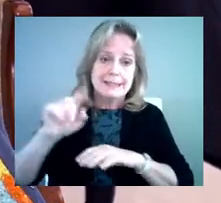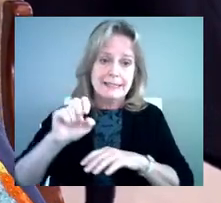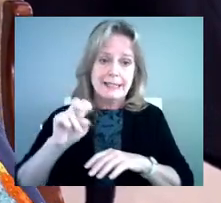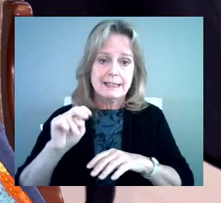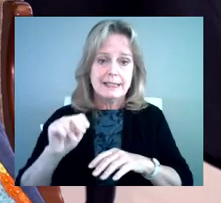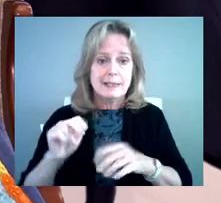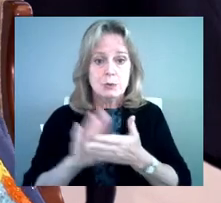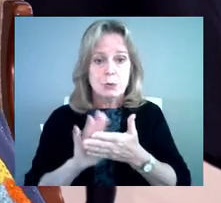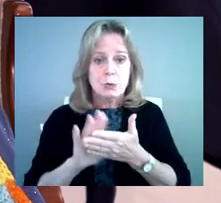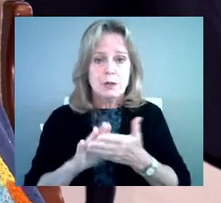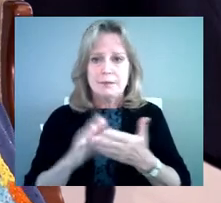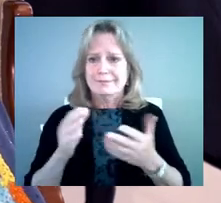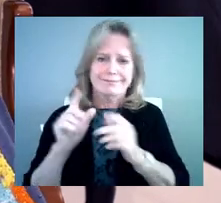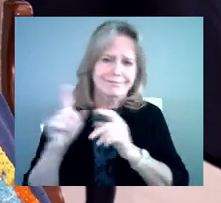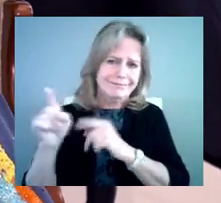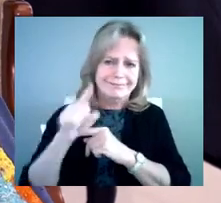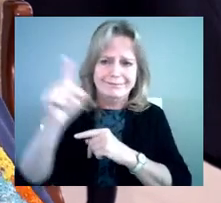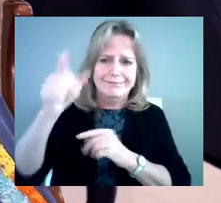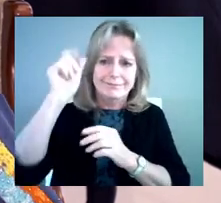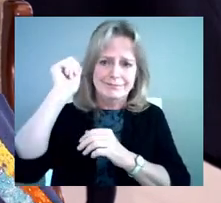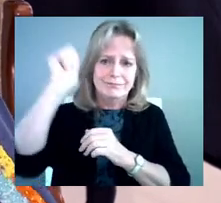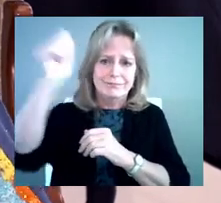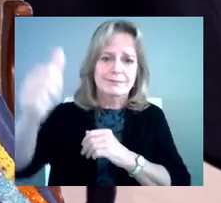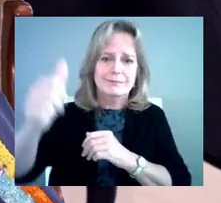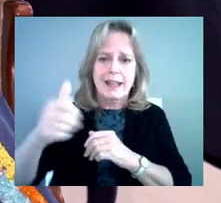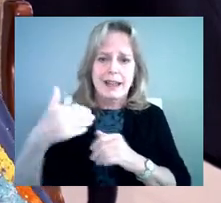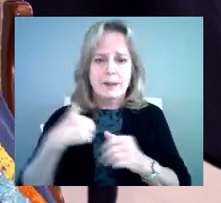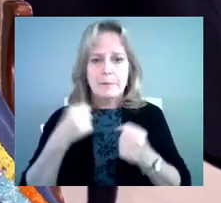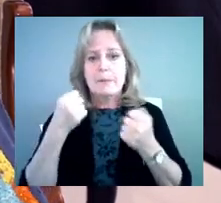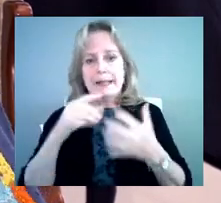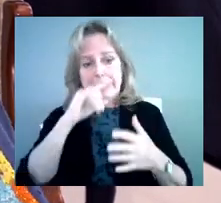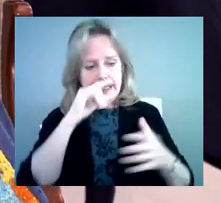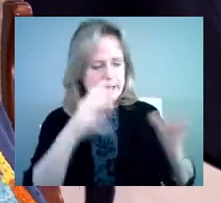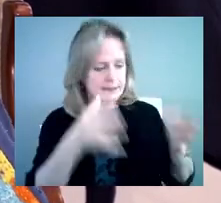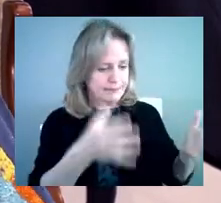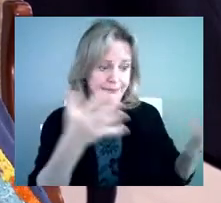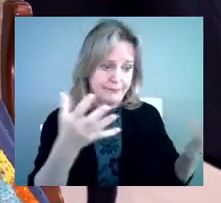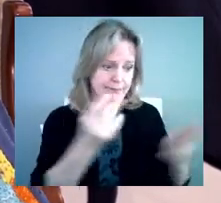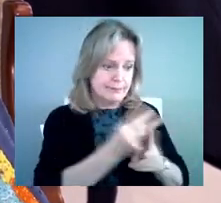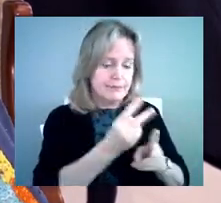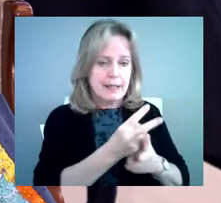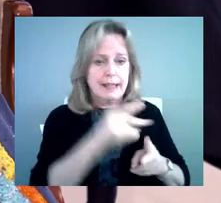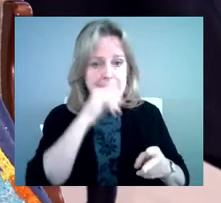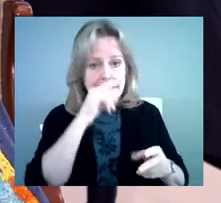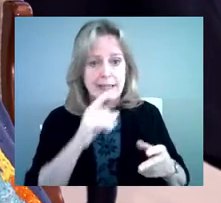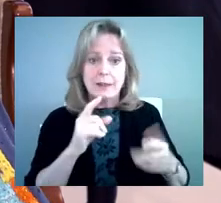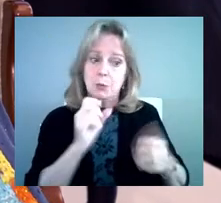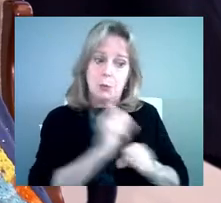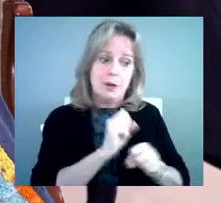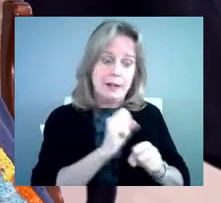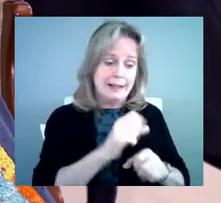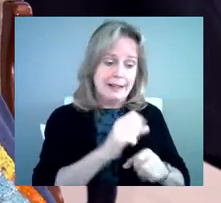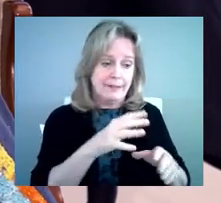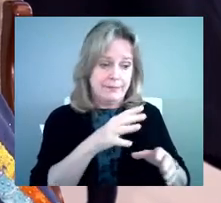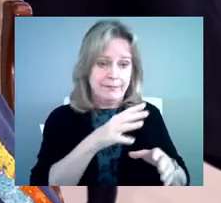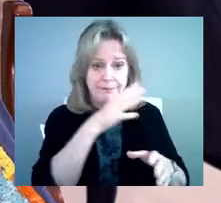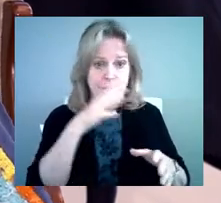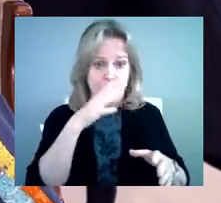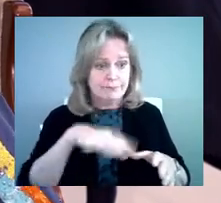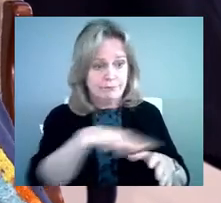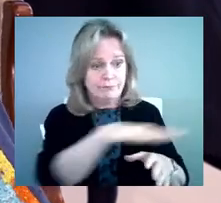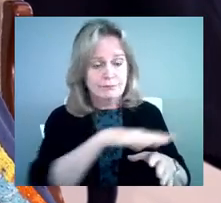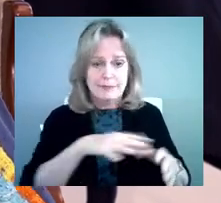were usually a long ways off, and they had a whole bunch of kids. So all the kids used to have to go to work in the fields and doing whatever they